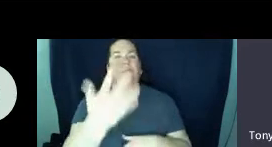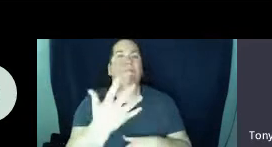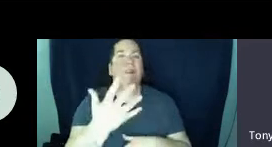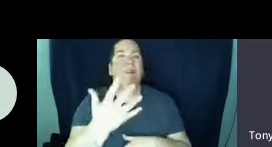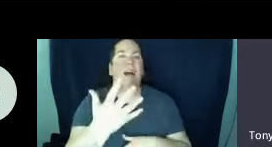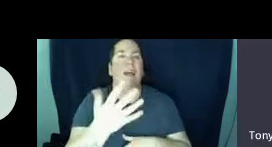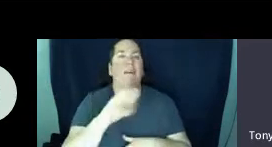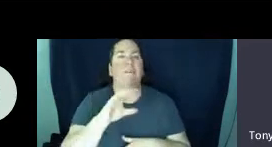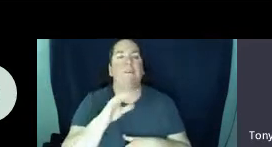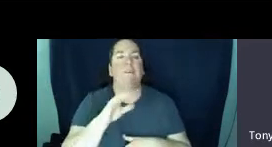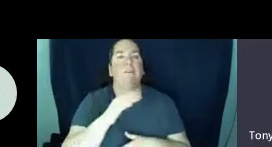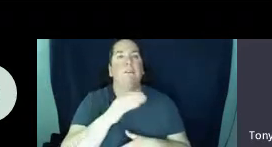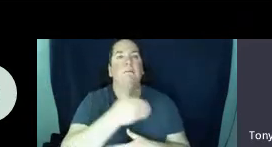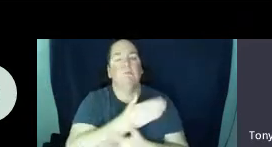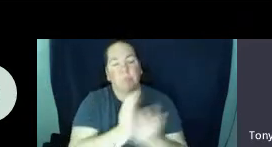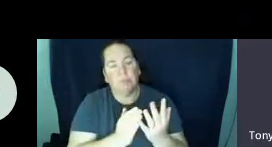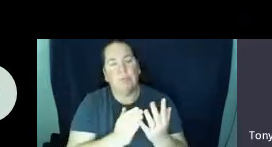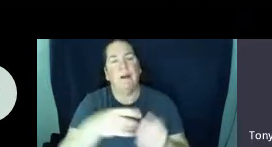if we have questions.